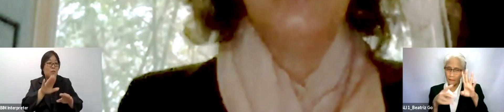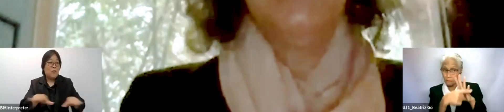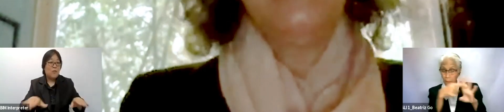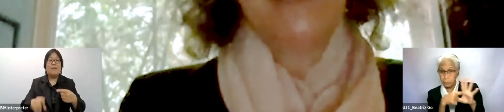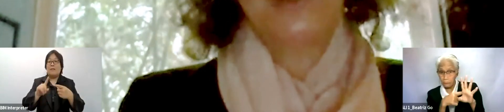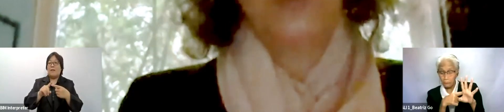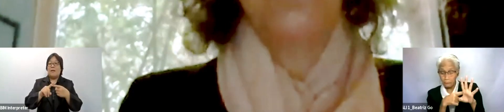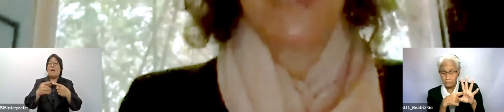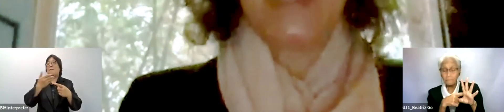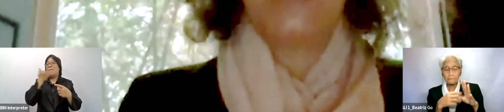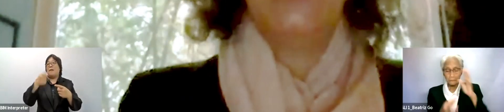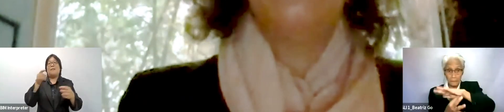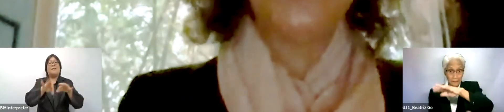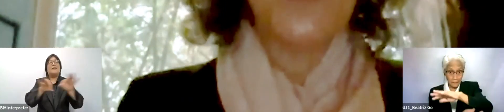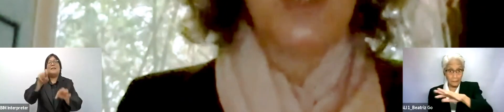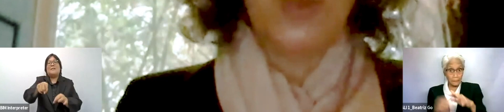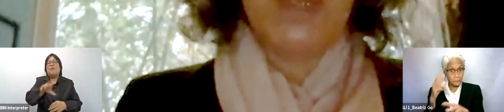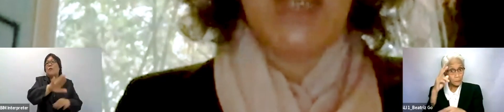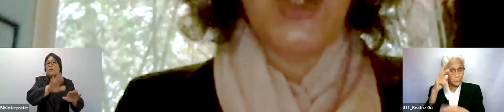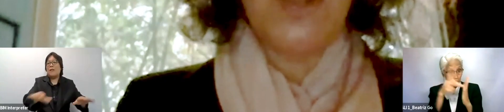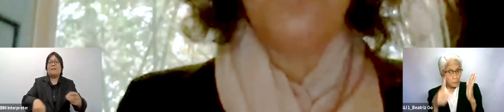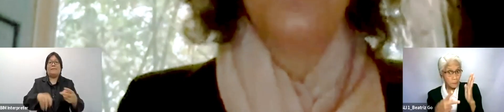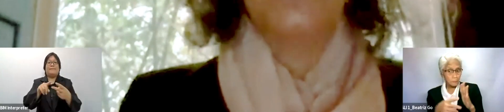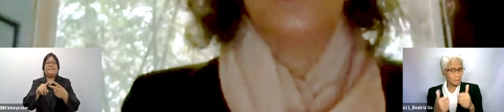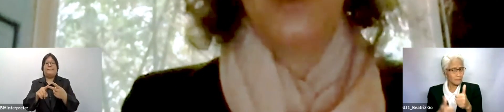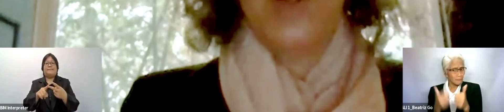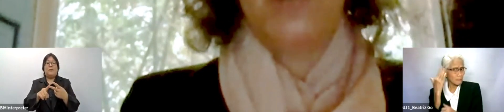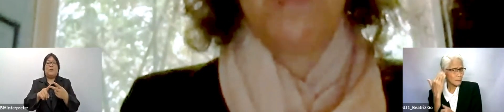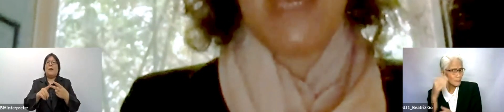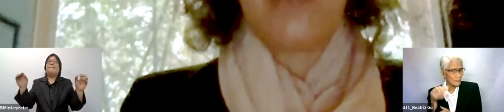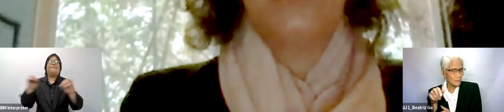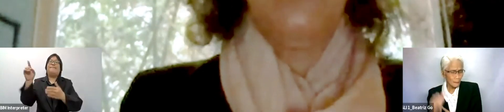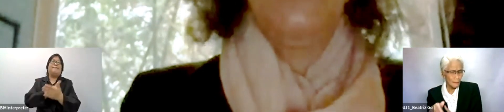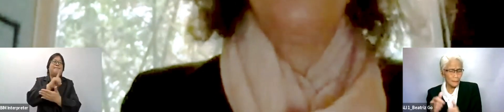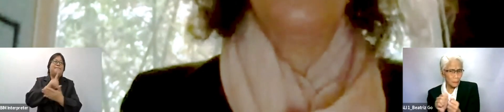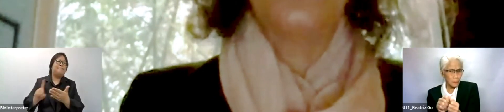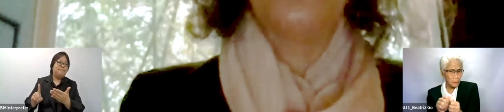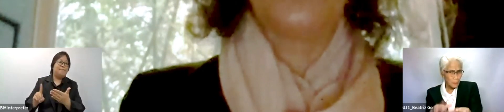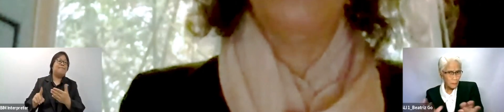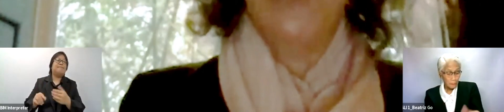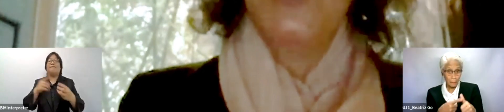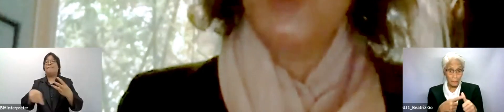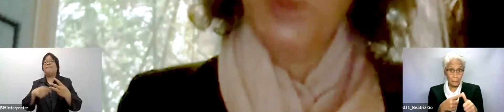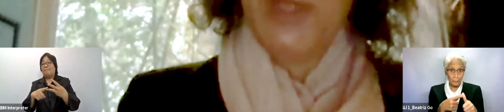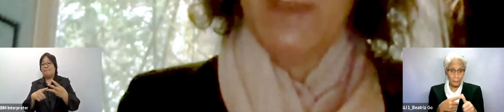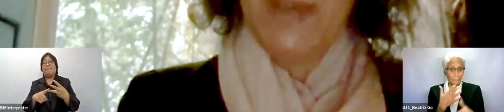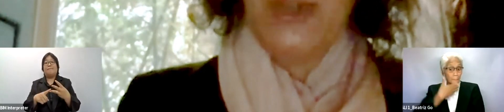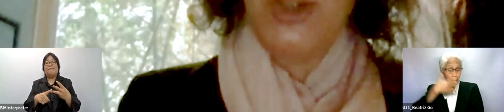child, the second one being no discrimination, the other one being the right